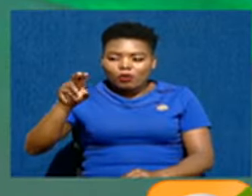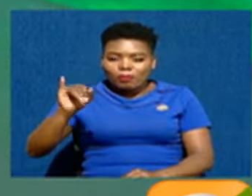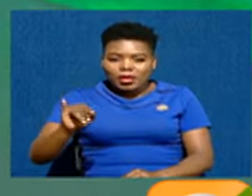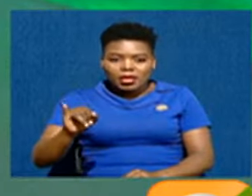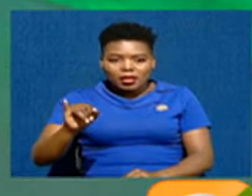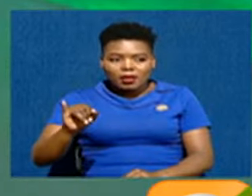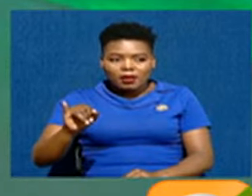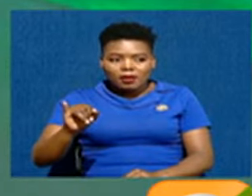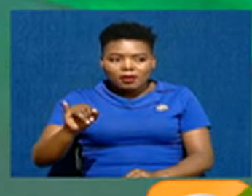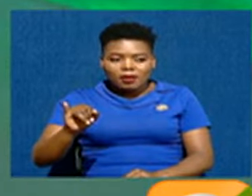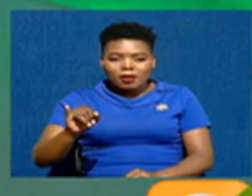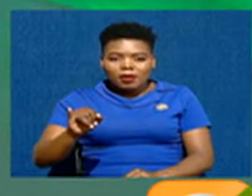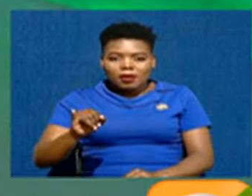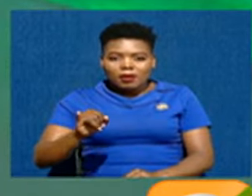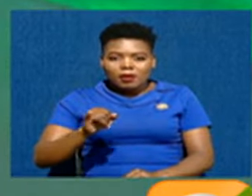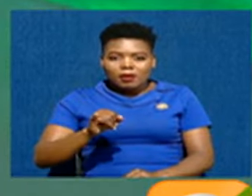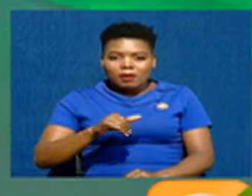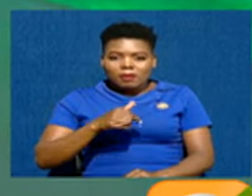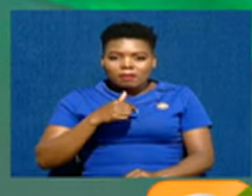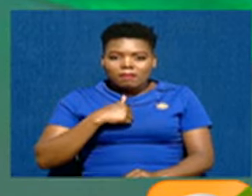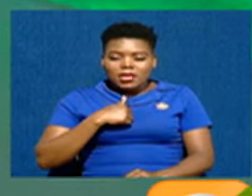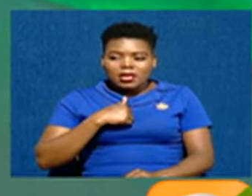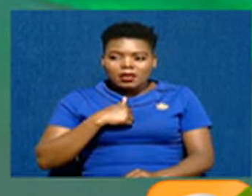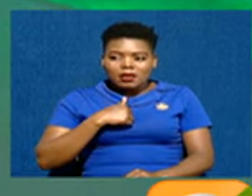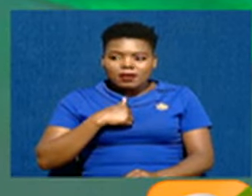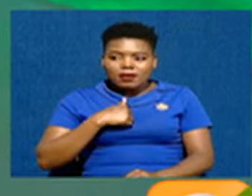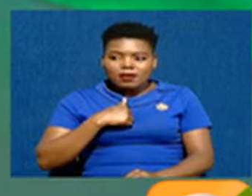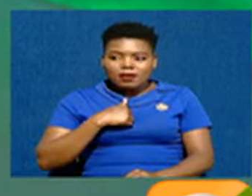bullying when I was in primary school,